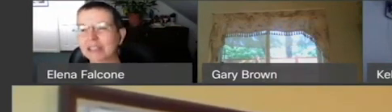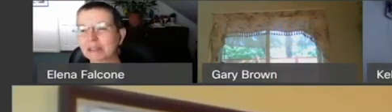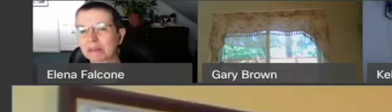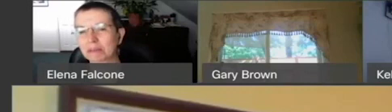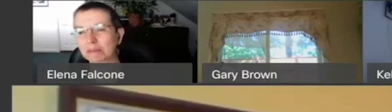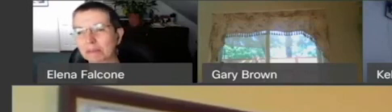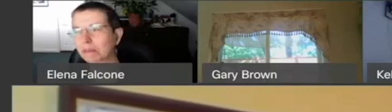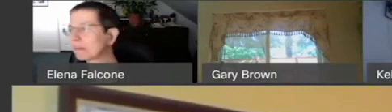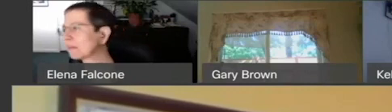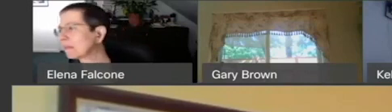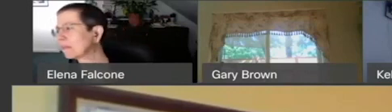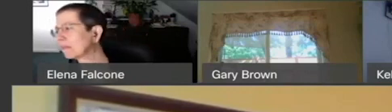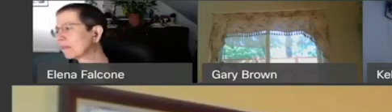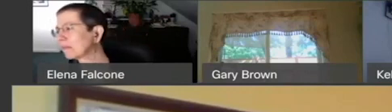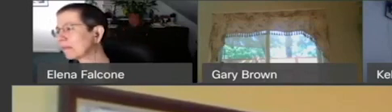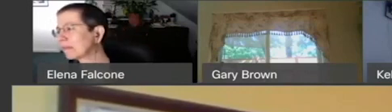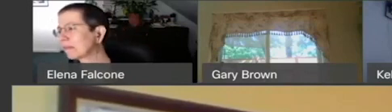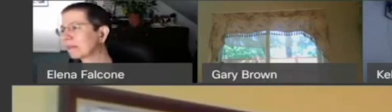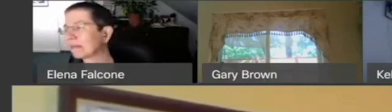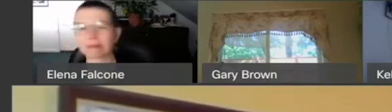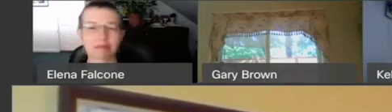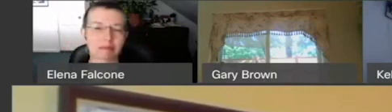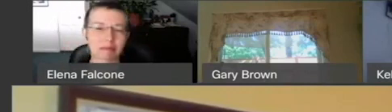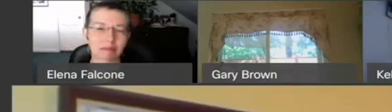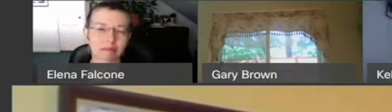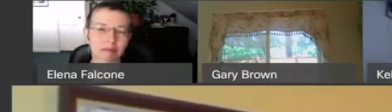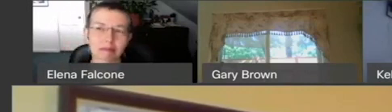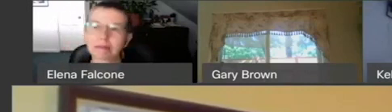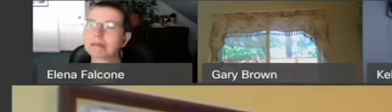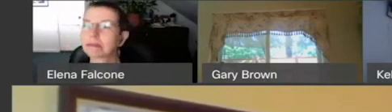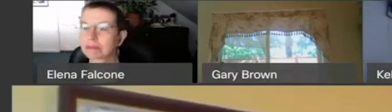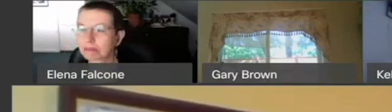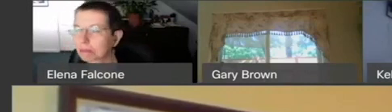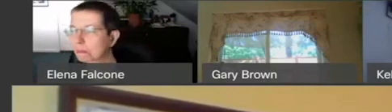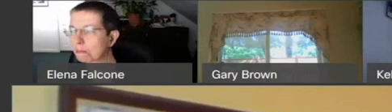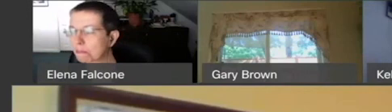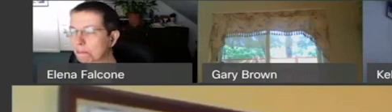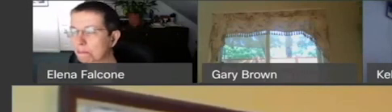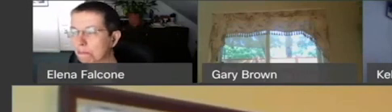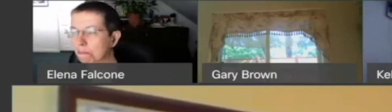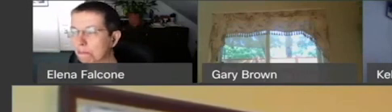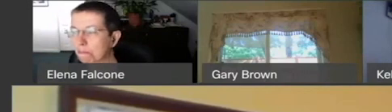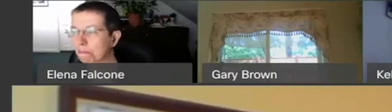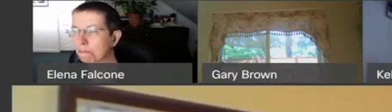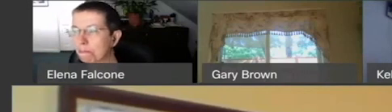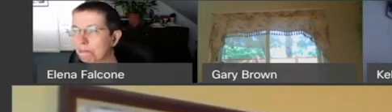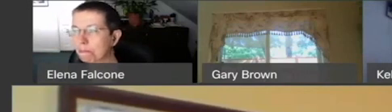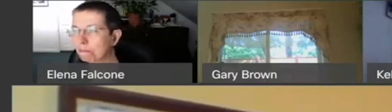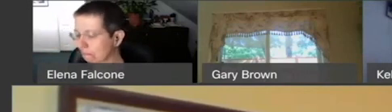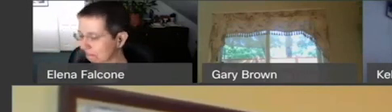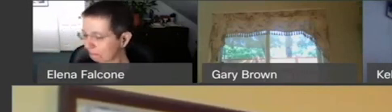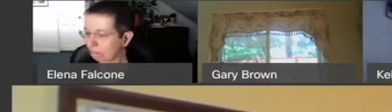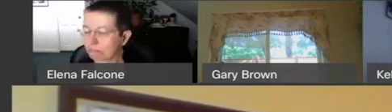Visitors, family. Can you see your family and visitors? Again, you have to think along what is safe for